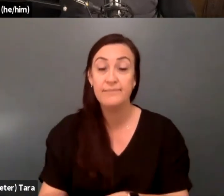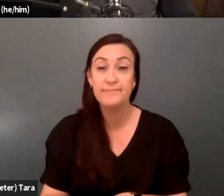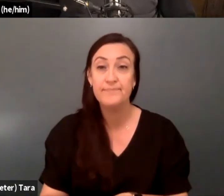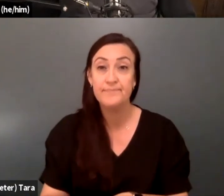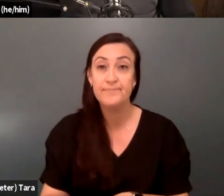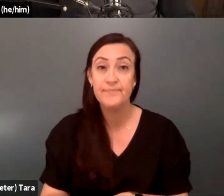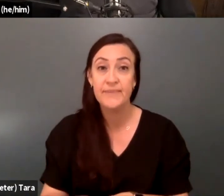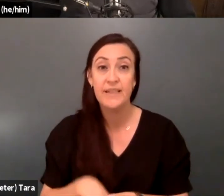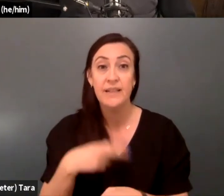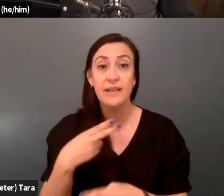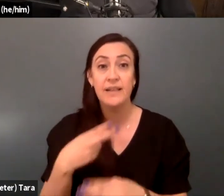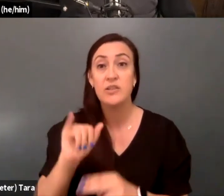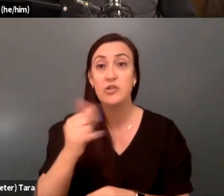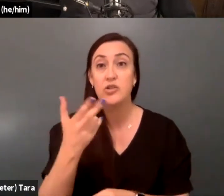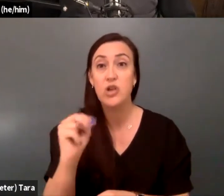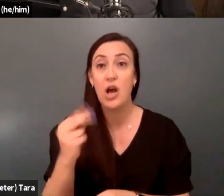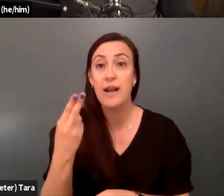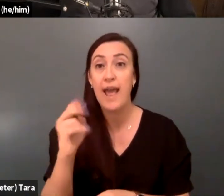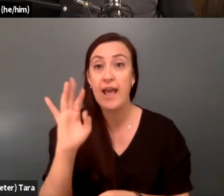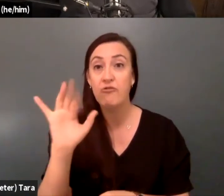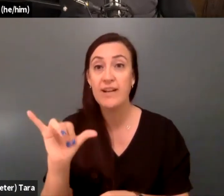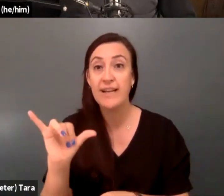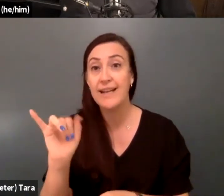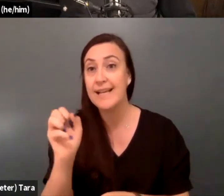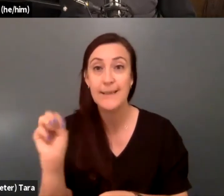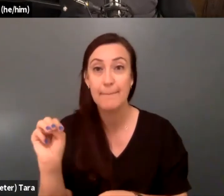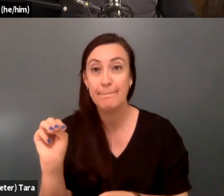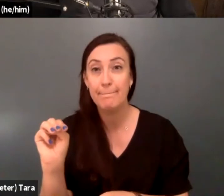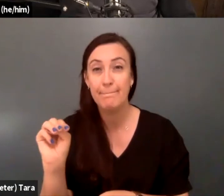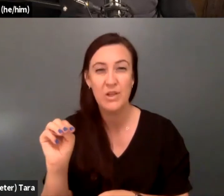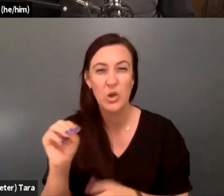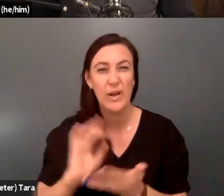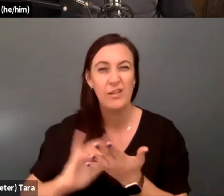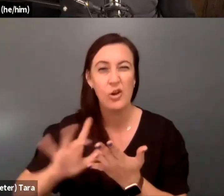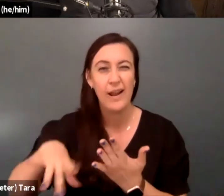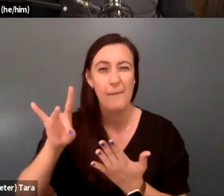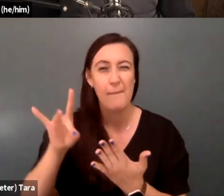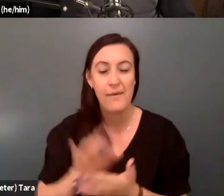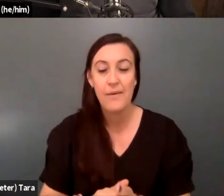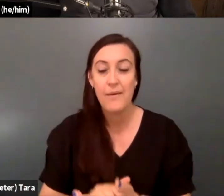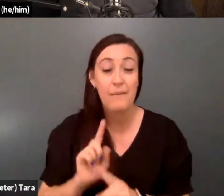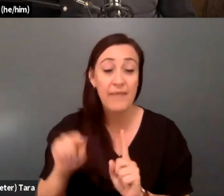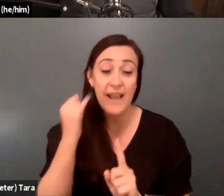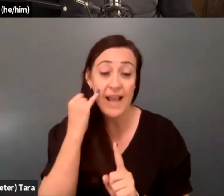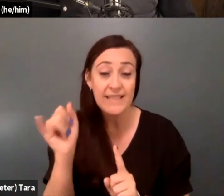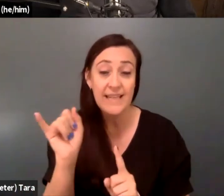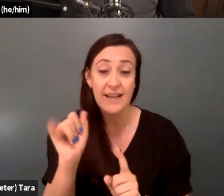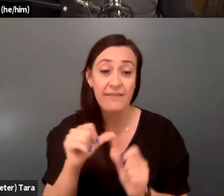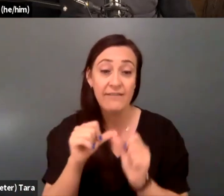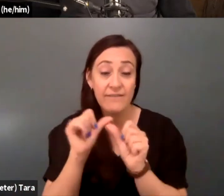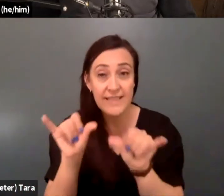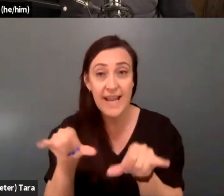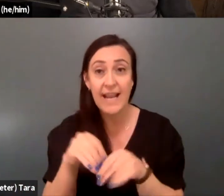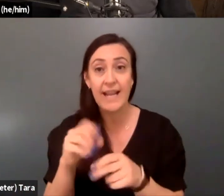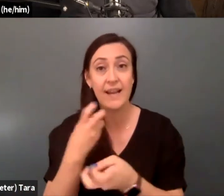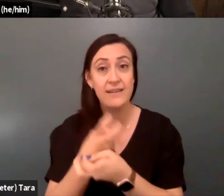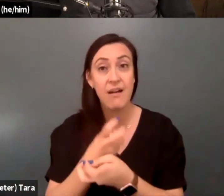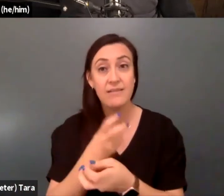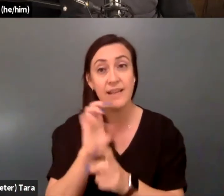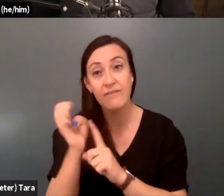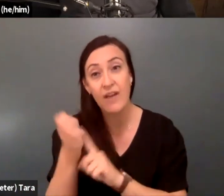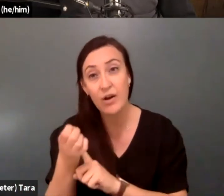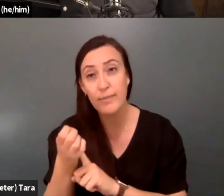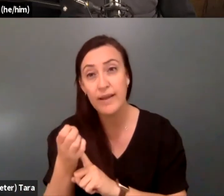It's called John Henryism. You can look it up. So this idea of remaining in toxic environments with this idea that